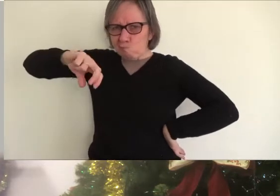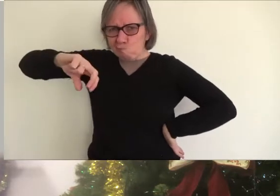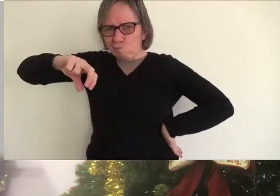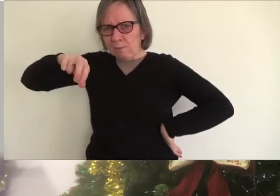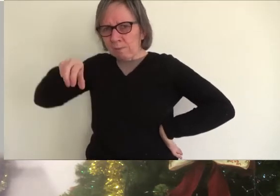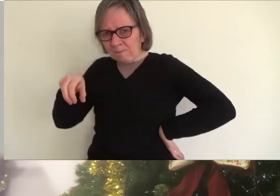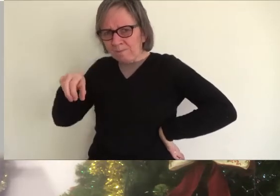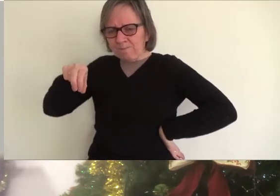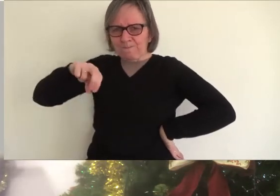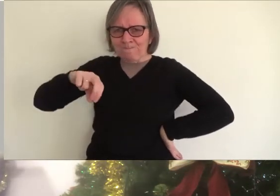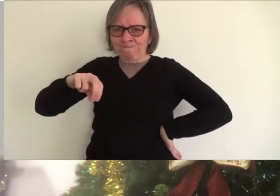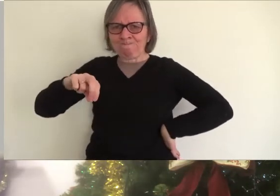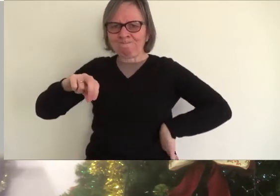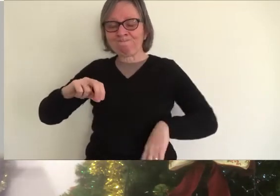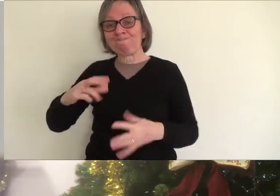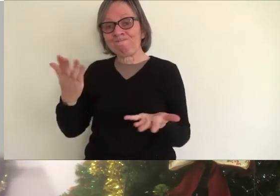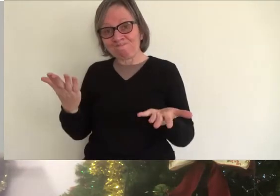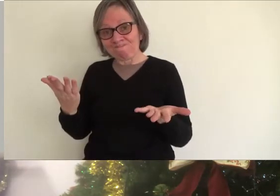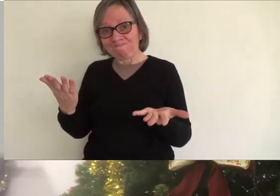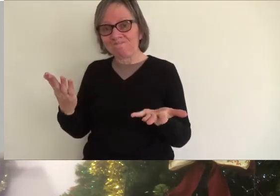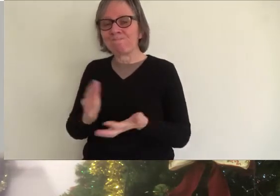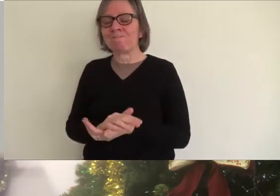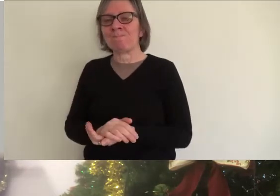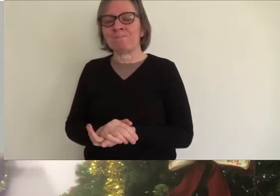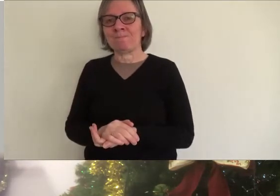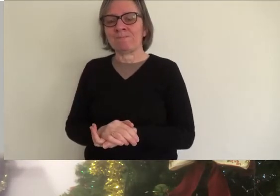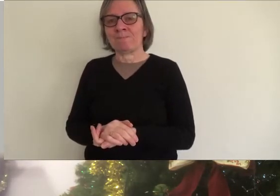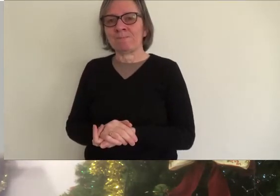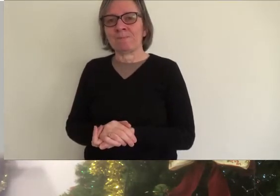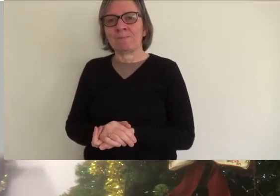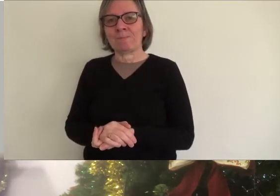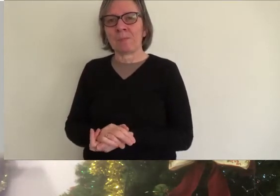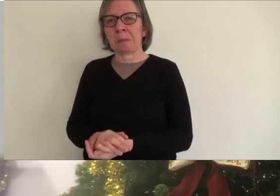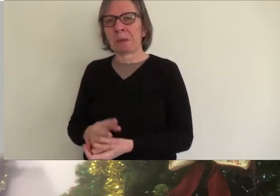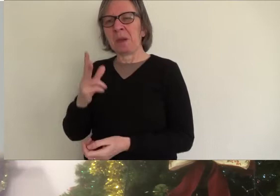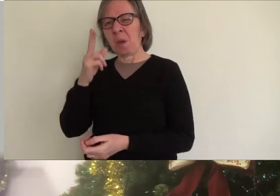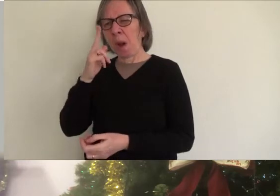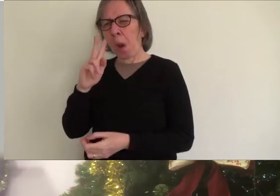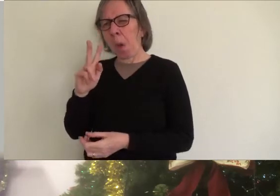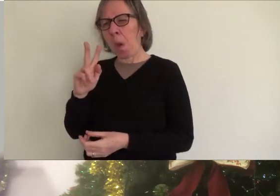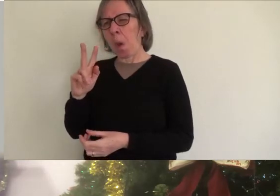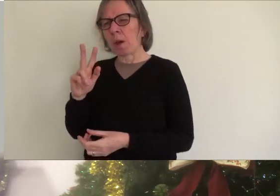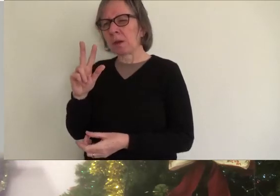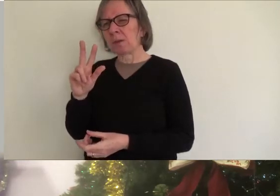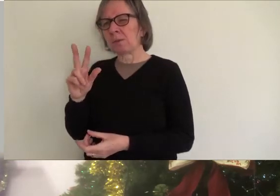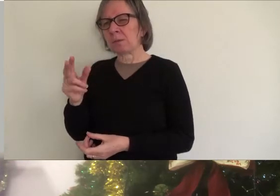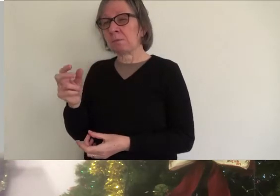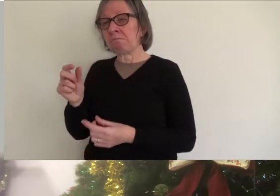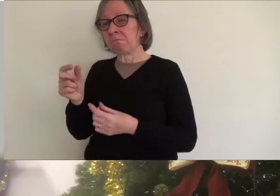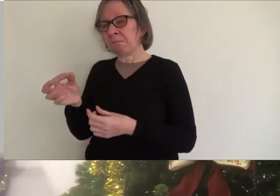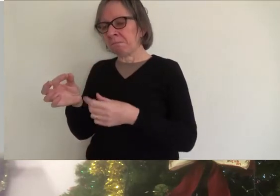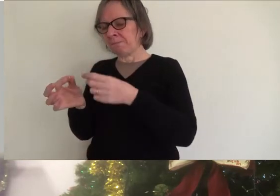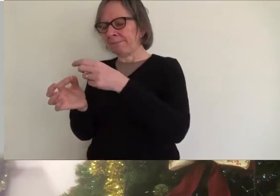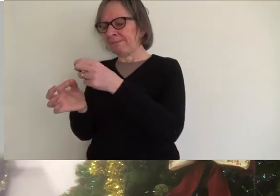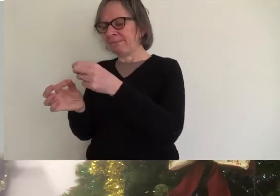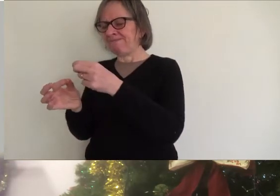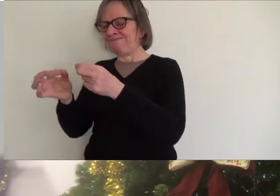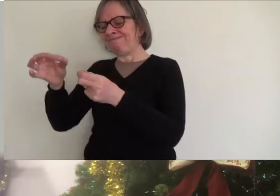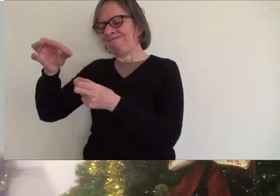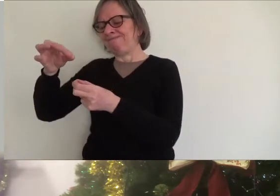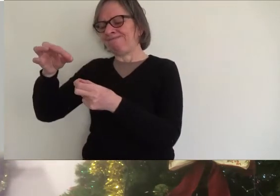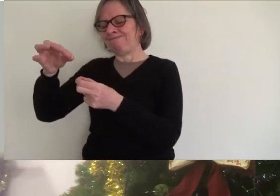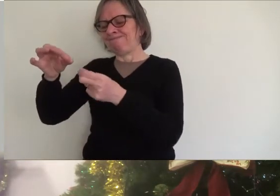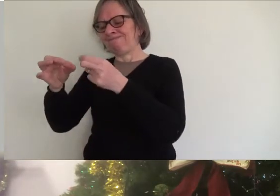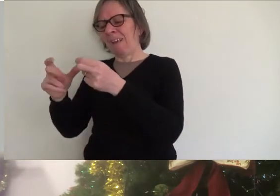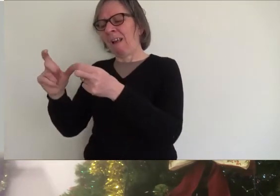it works or it doesn't. Sometimes one of the things I like to do is just look at the piece. I manipulate it in my head, look at the colours, look at the shape, and